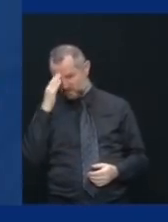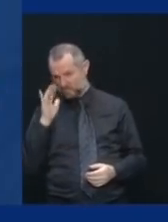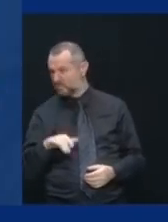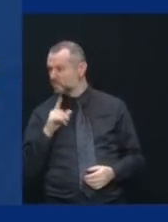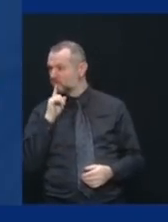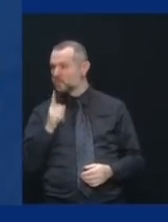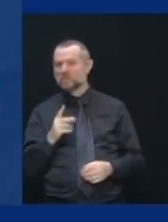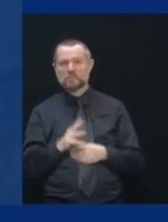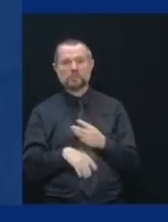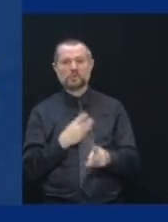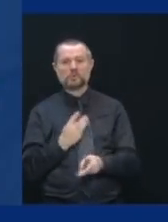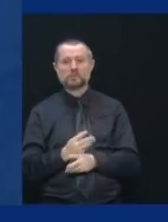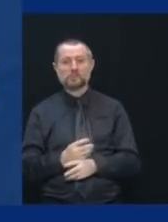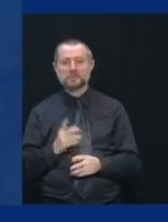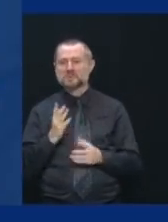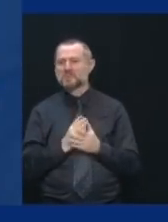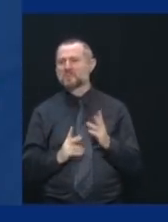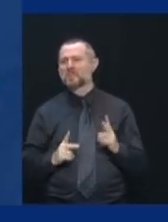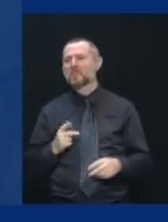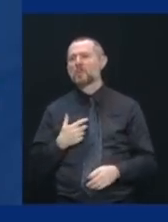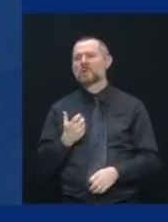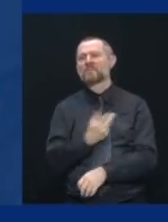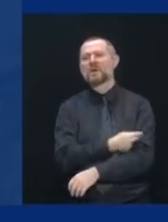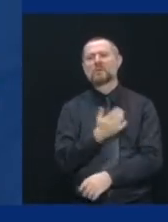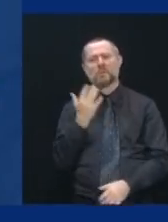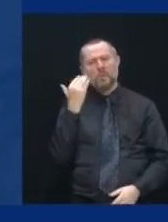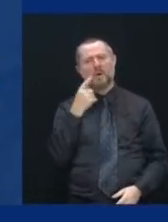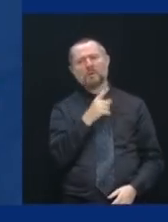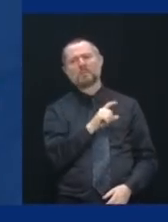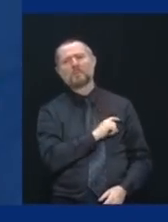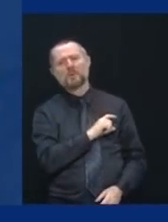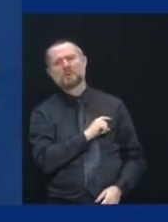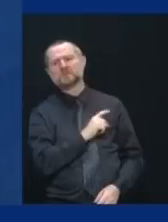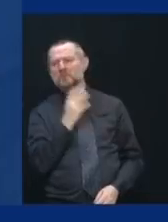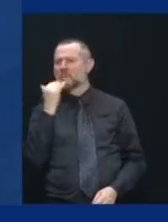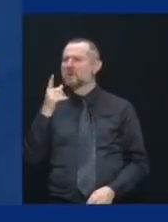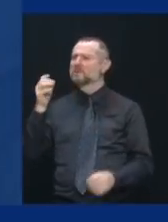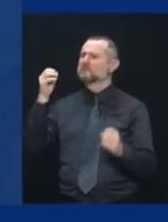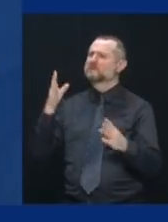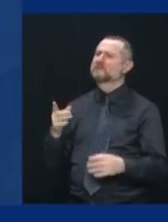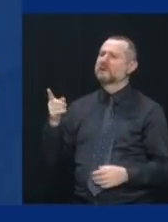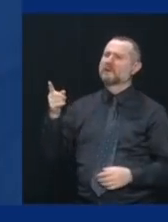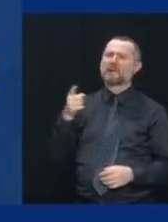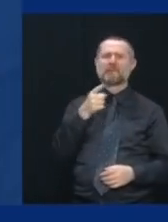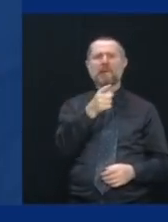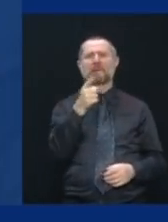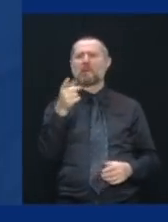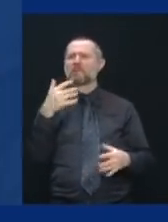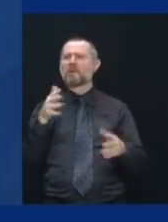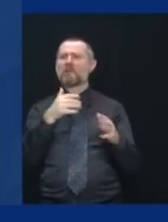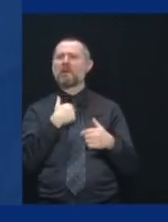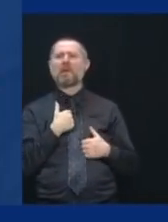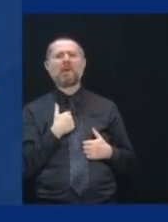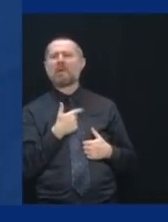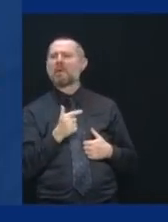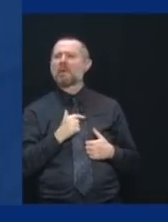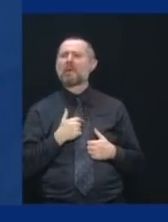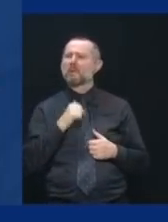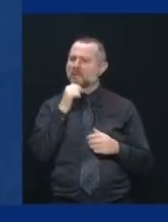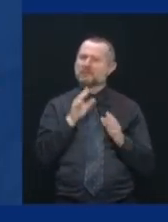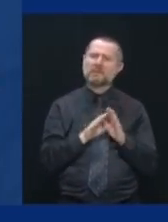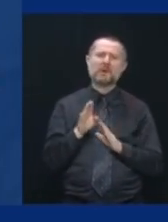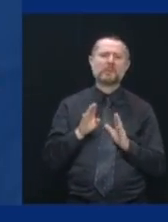get a vaccine today? Why don't we do all the police today? Why don't we do all the teachers today? Why don't we do all the developmentally disabled